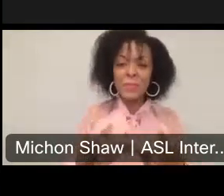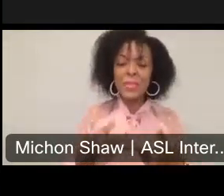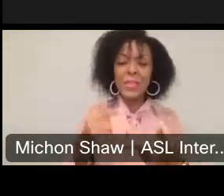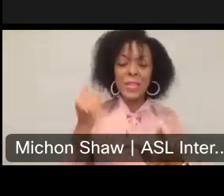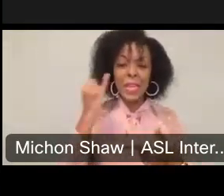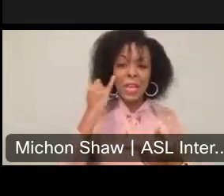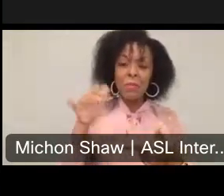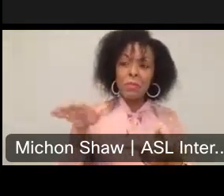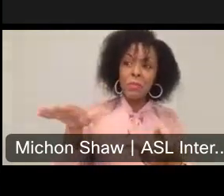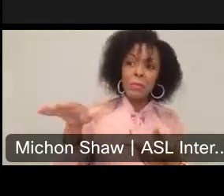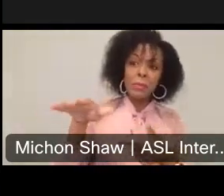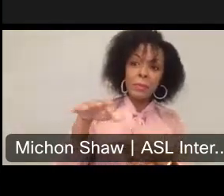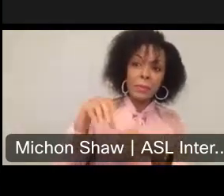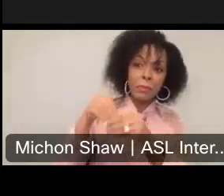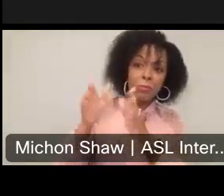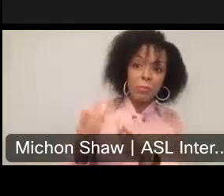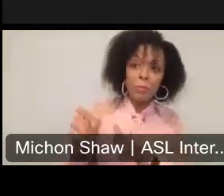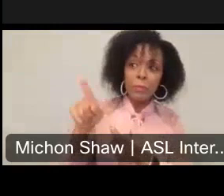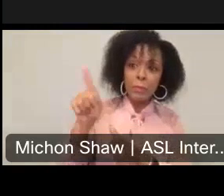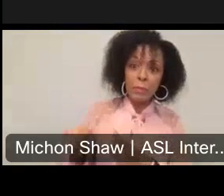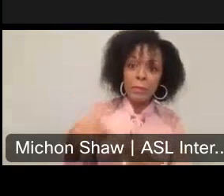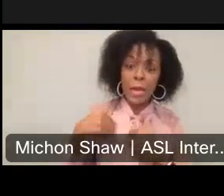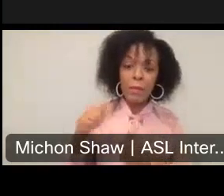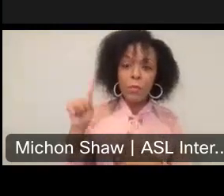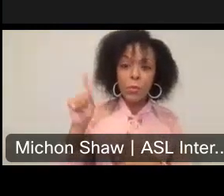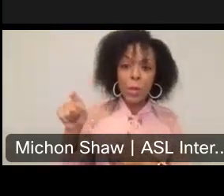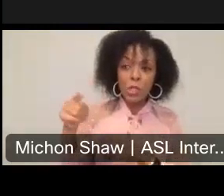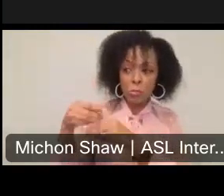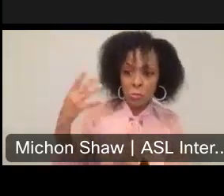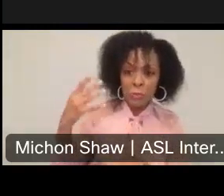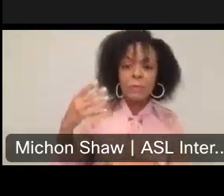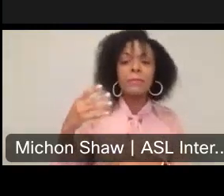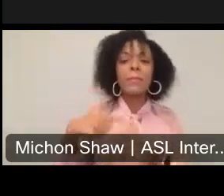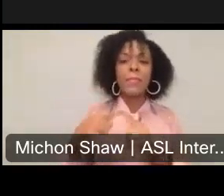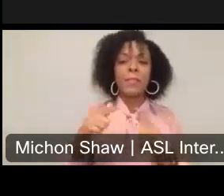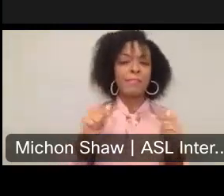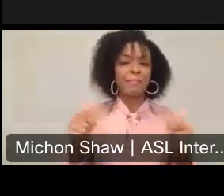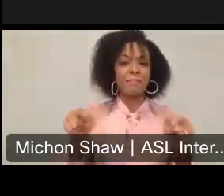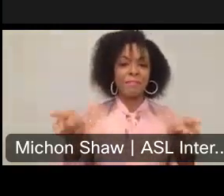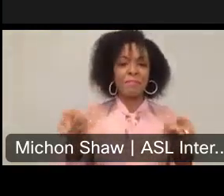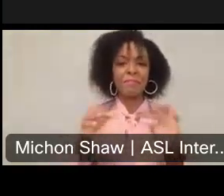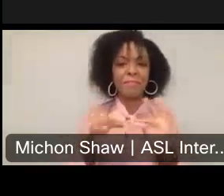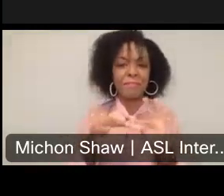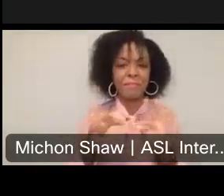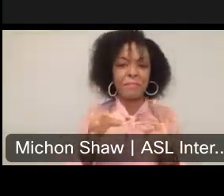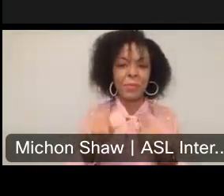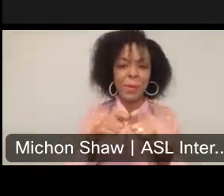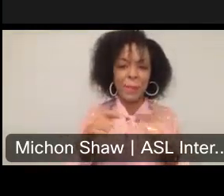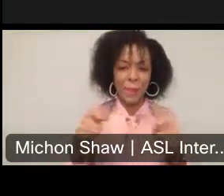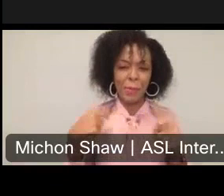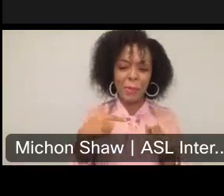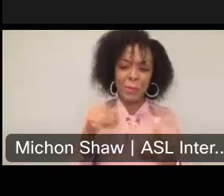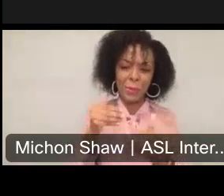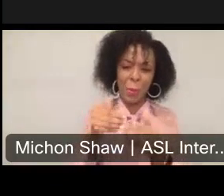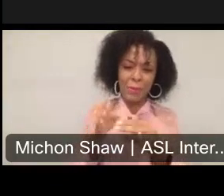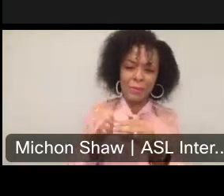our attendees, and then they can give some closing remarks, because we are getting close to the end of this session.